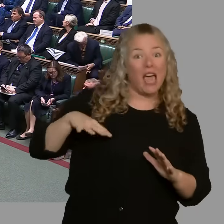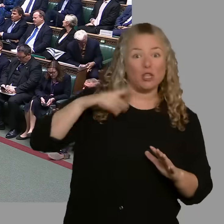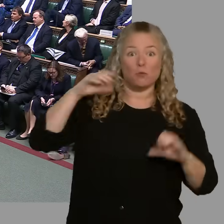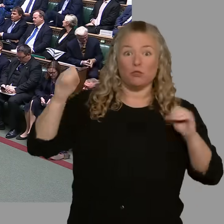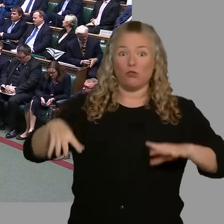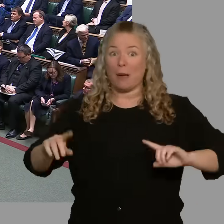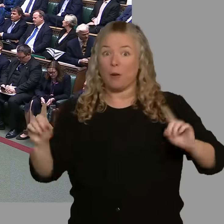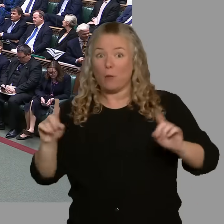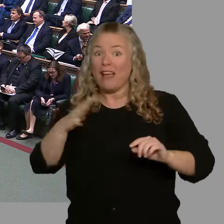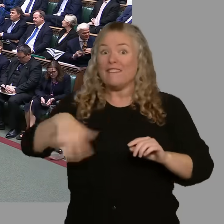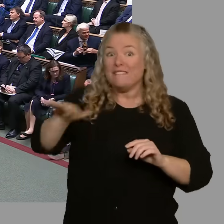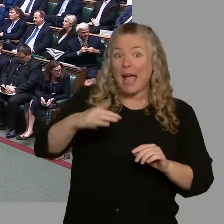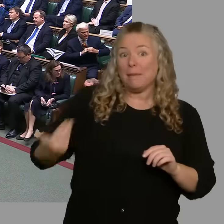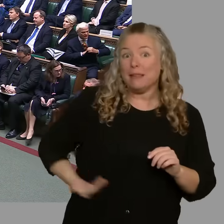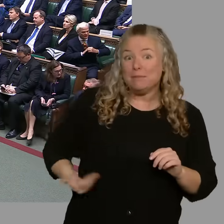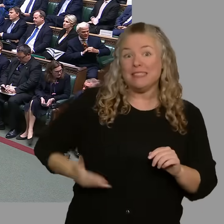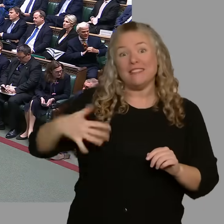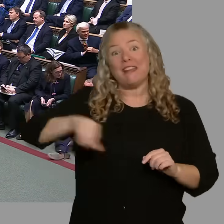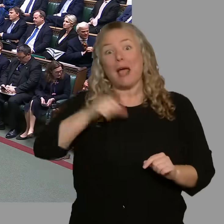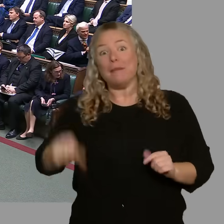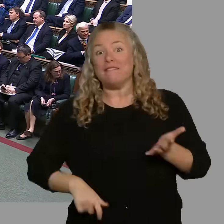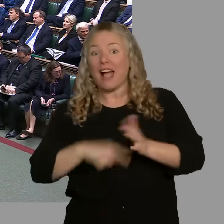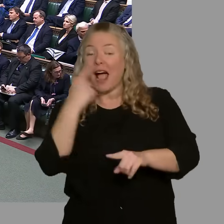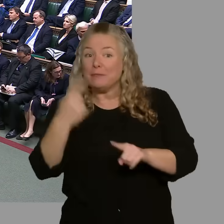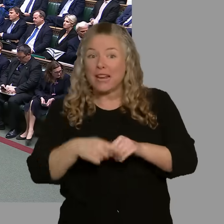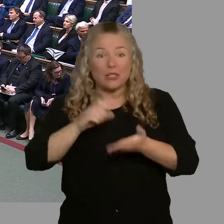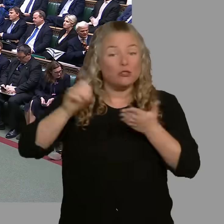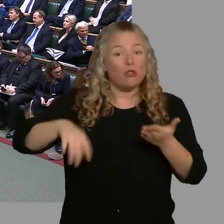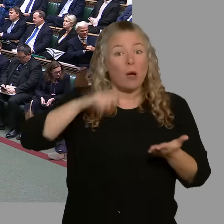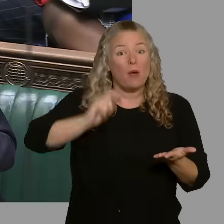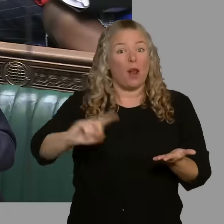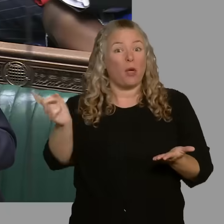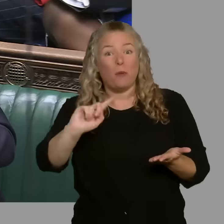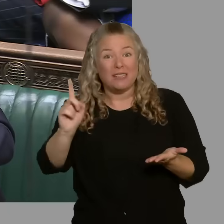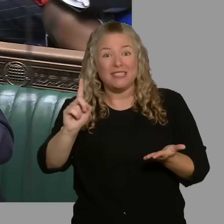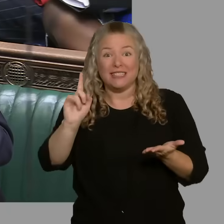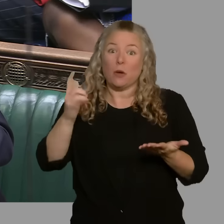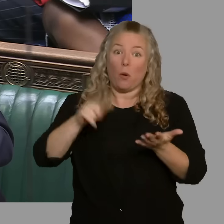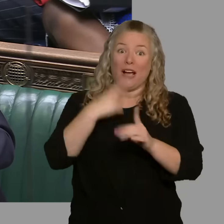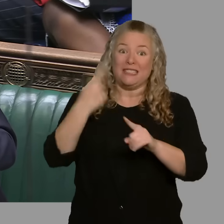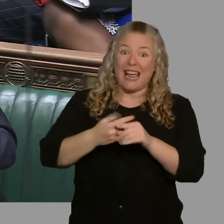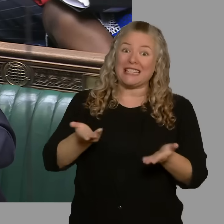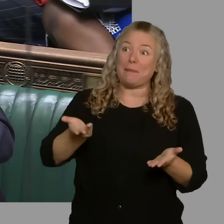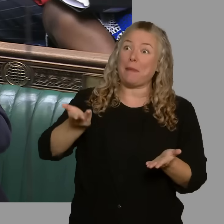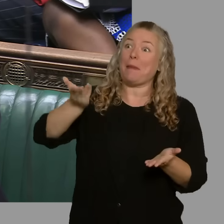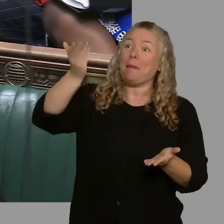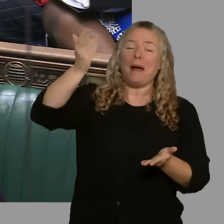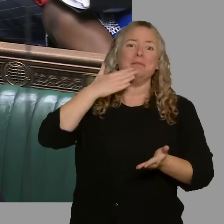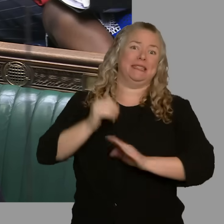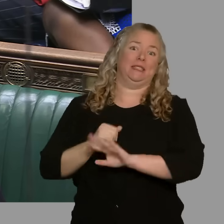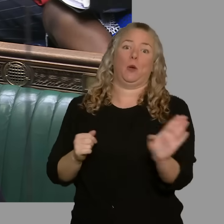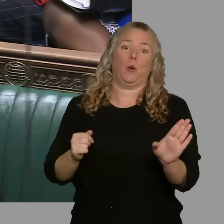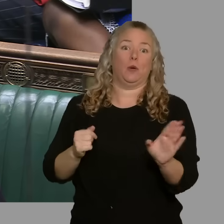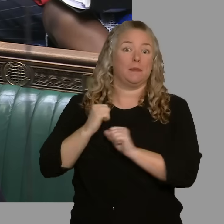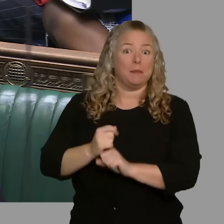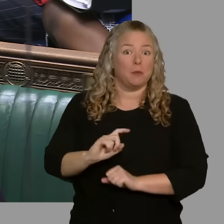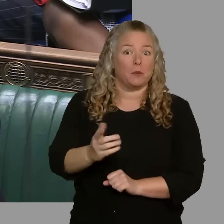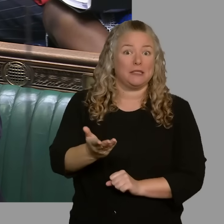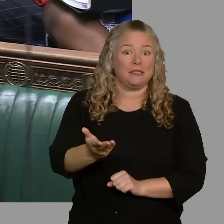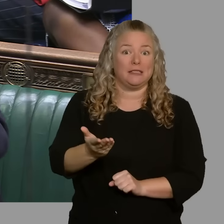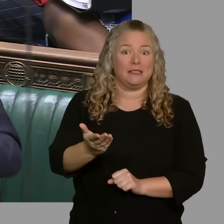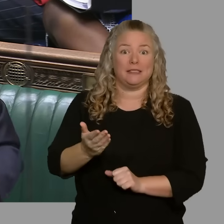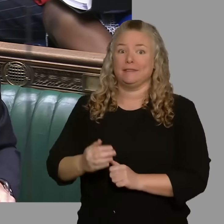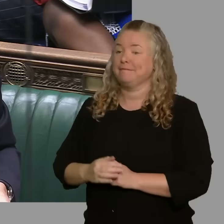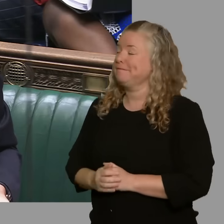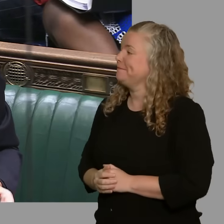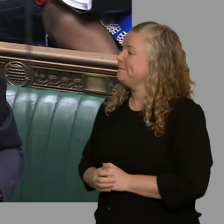Mr. Speaker, just a few months ago we published our small business strategy. That was based on what small businesses take to it. I'll make a copy available to her so